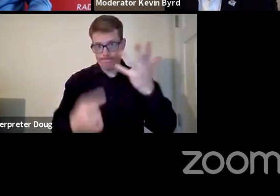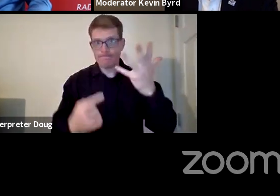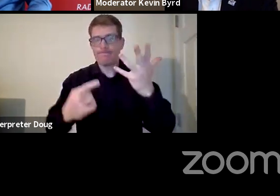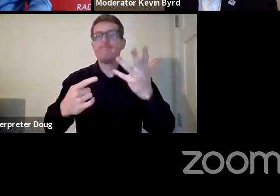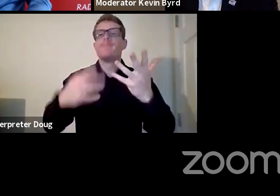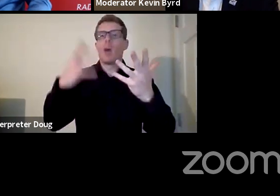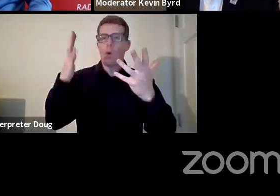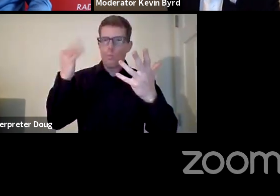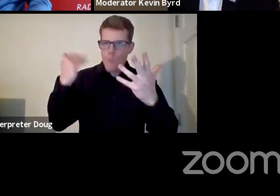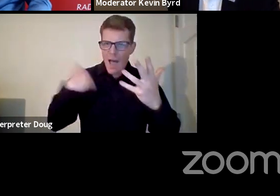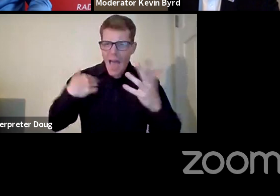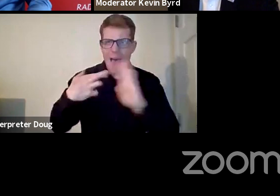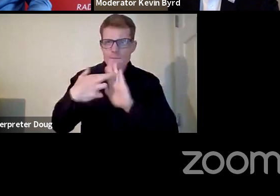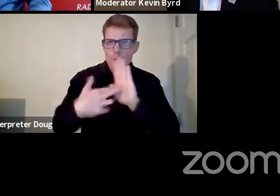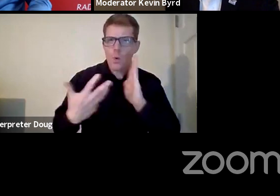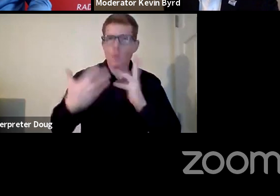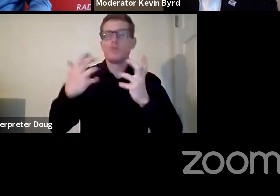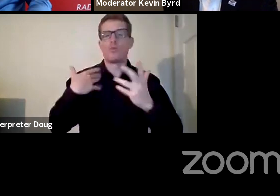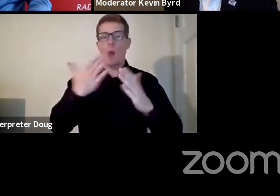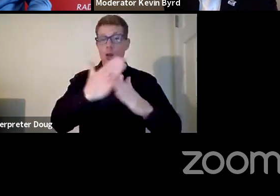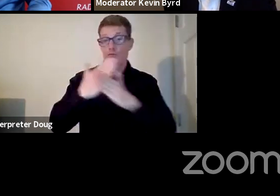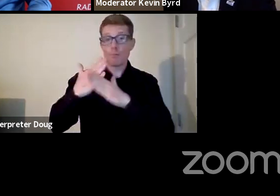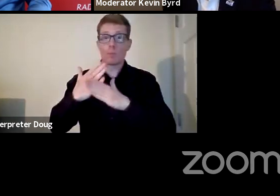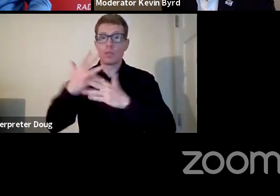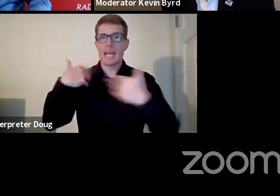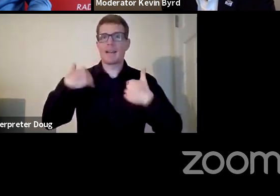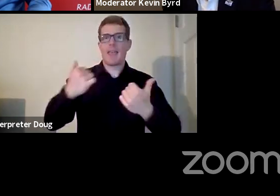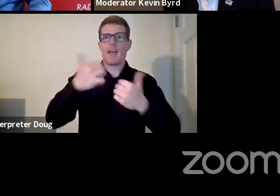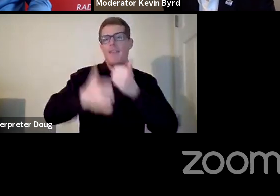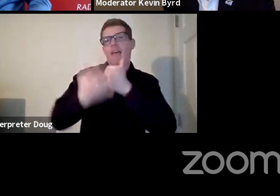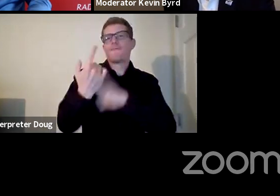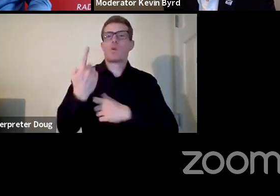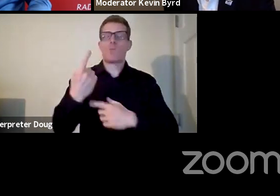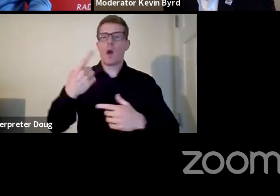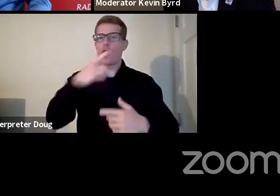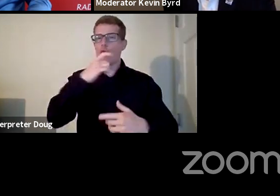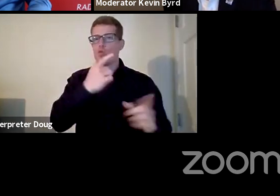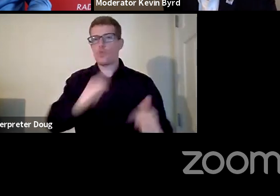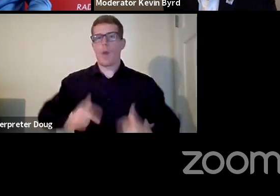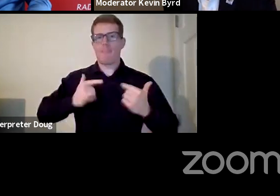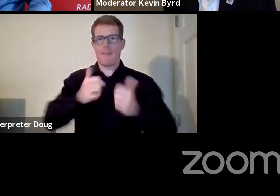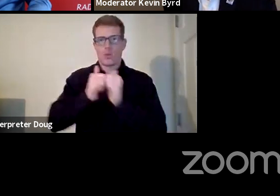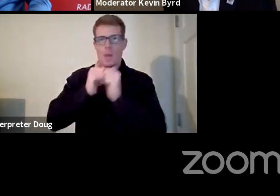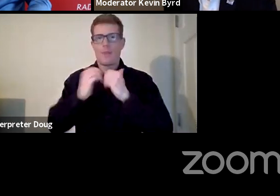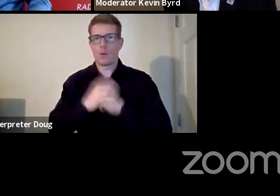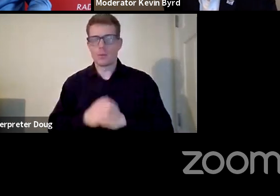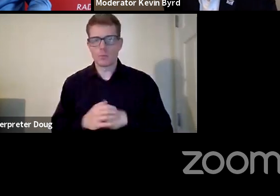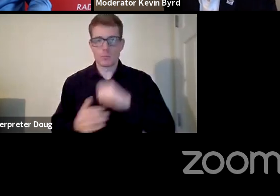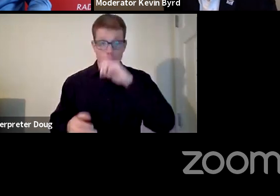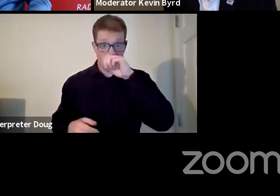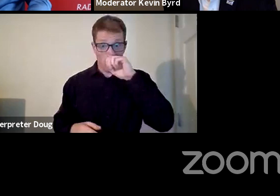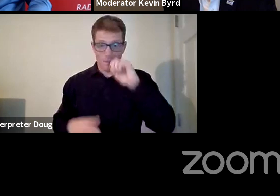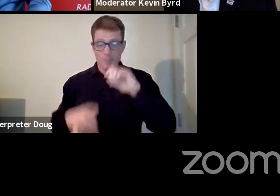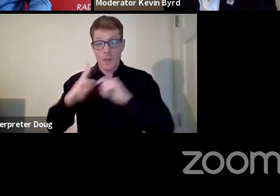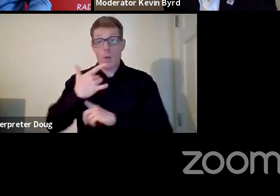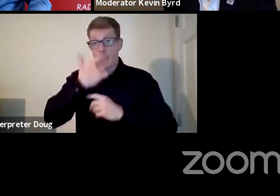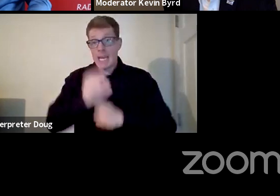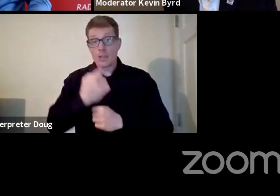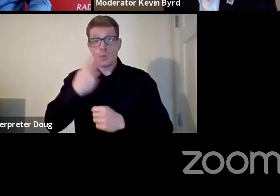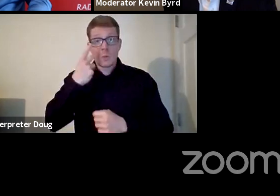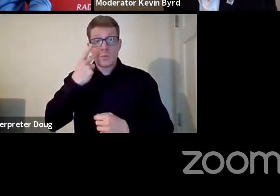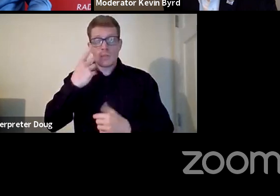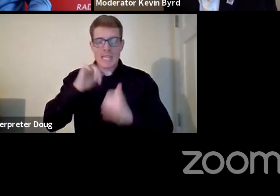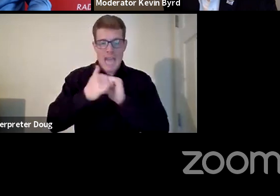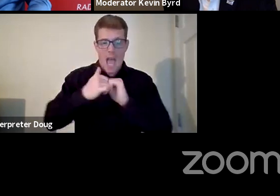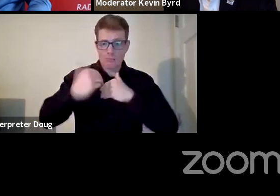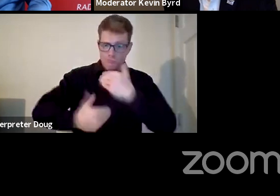everybody. And it'll be an interesting process to see how that works. Coming down heavily